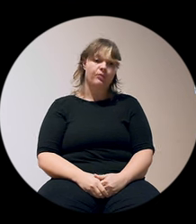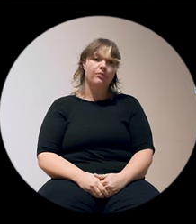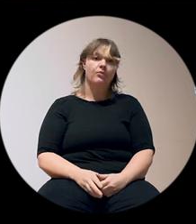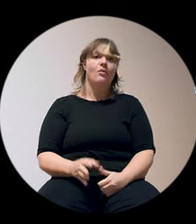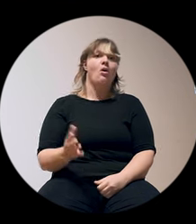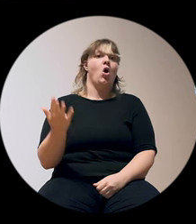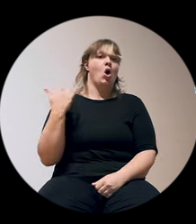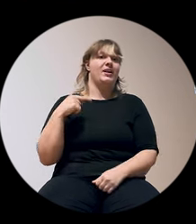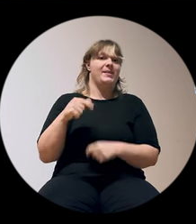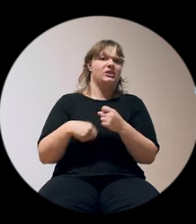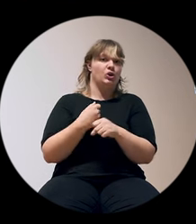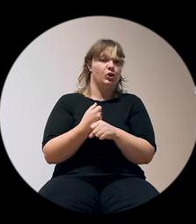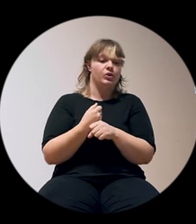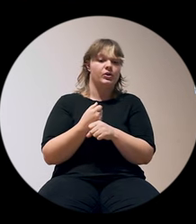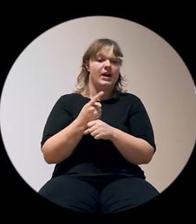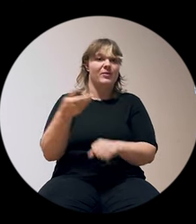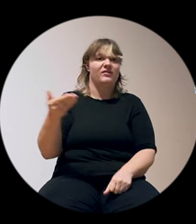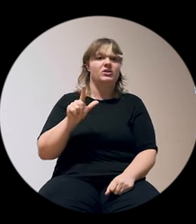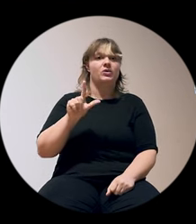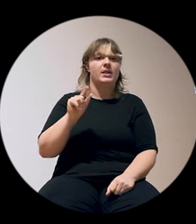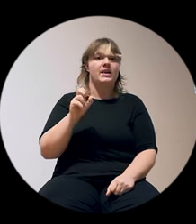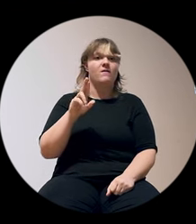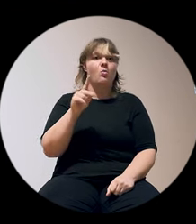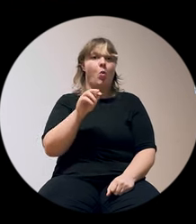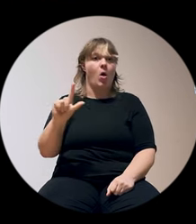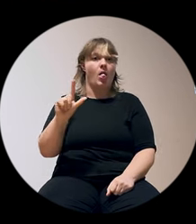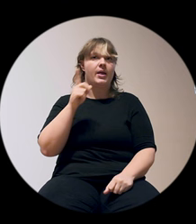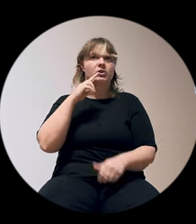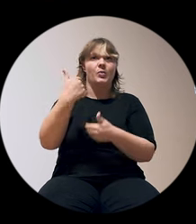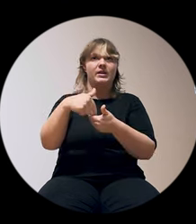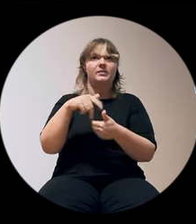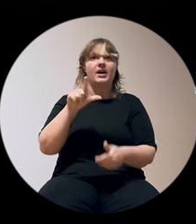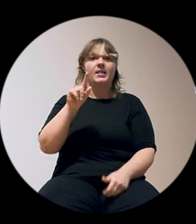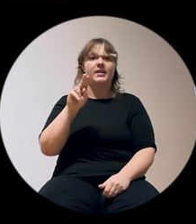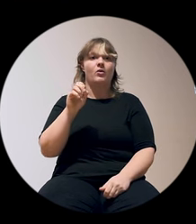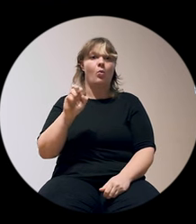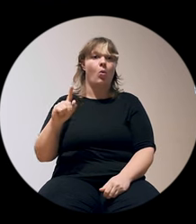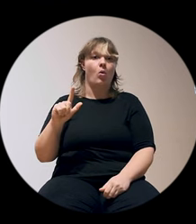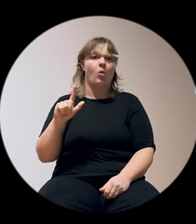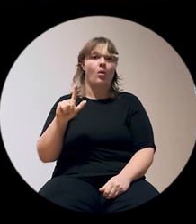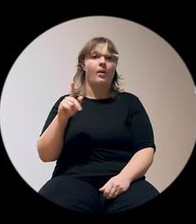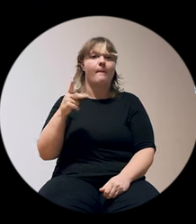earlier this year, I was invited to Liverpool to participate in the Liverpool Biennial.